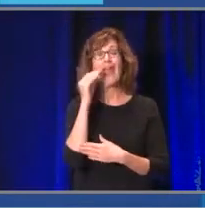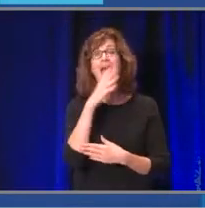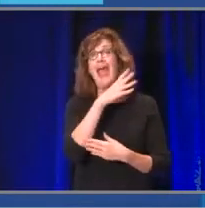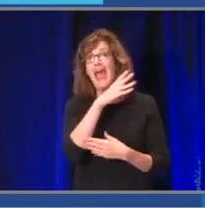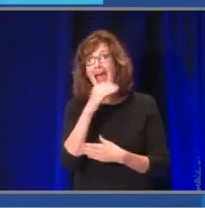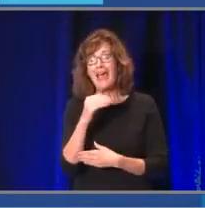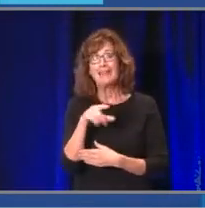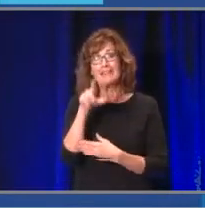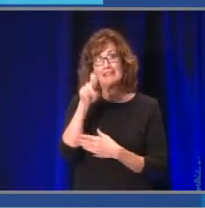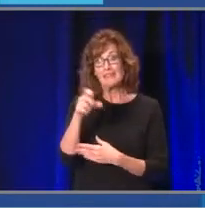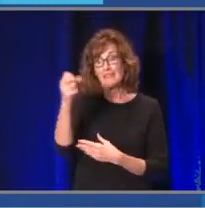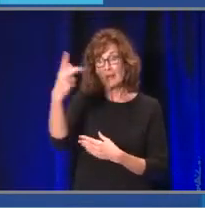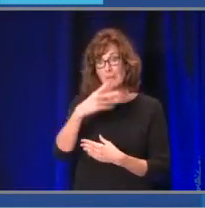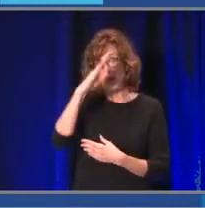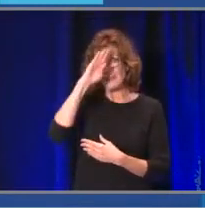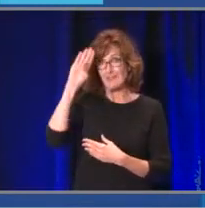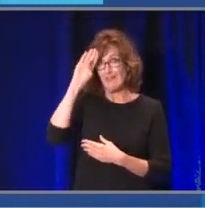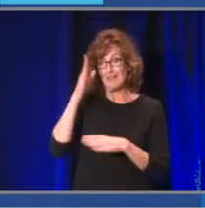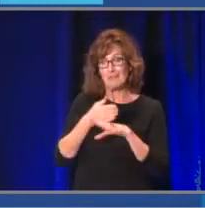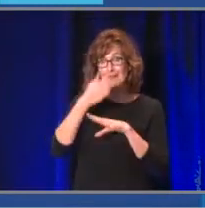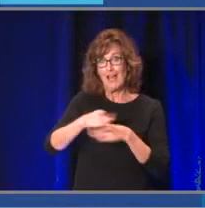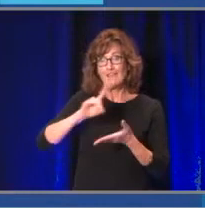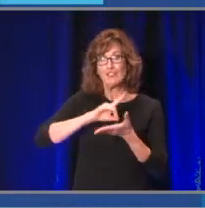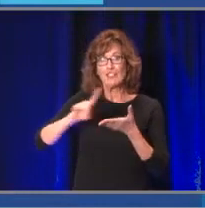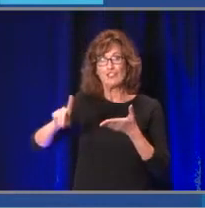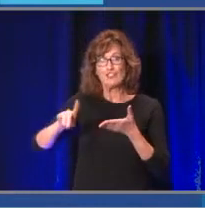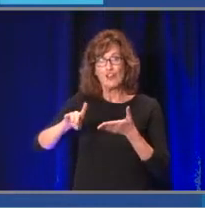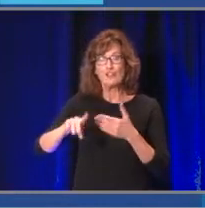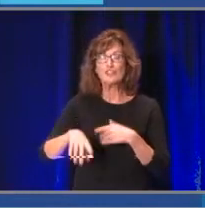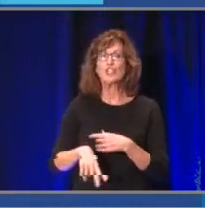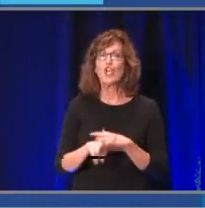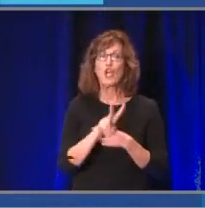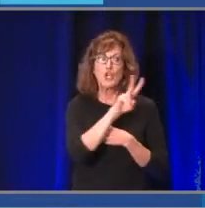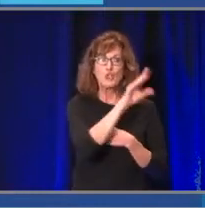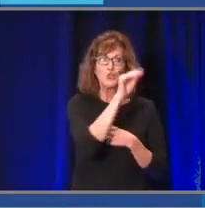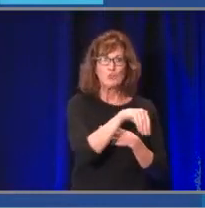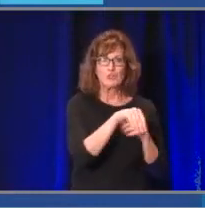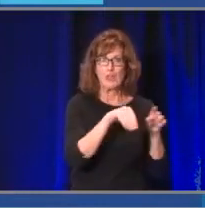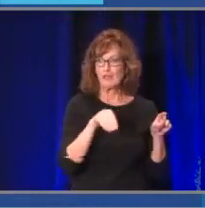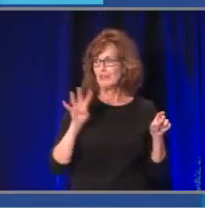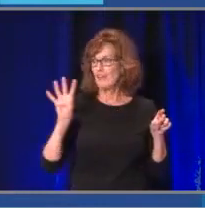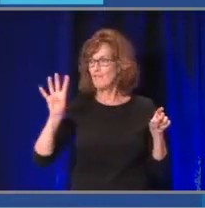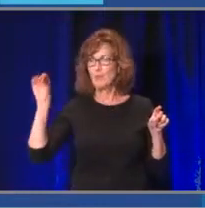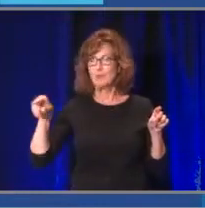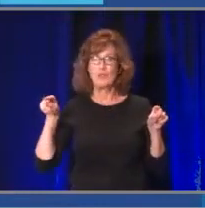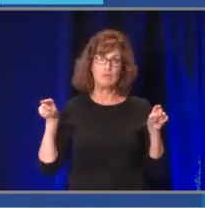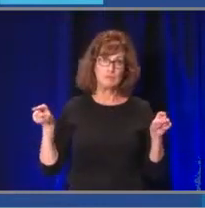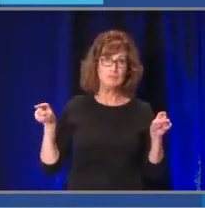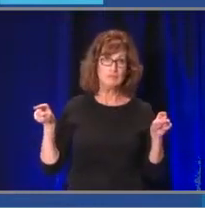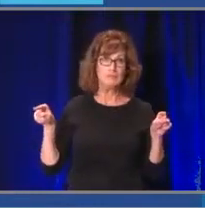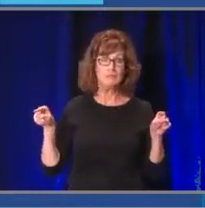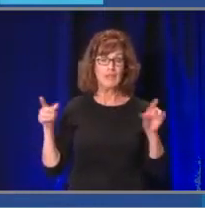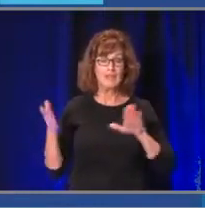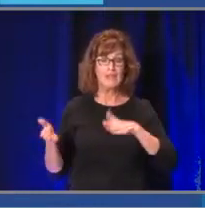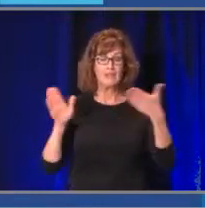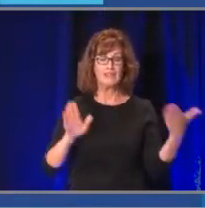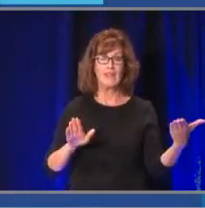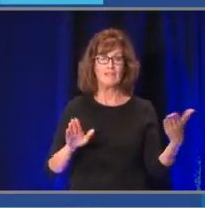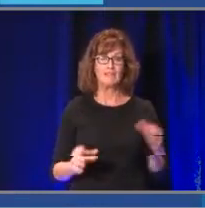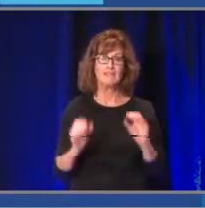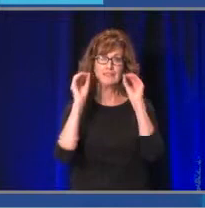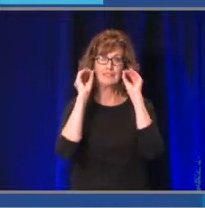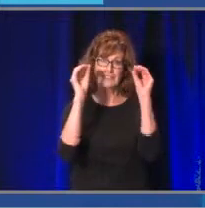need to come back to the hospital, is only 2% compared to 4% with multi-port. And mortality is